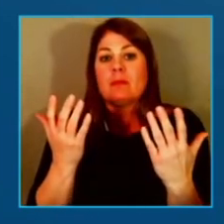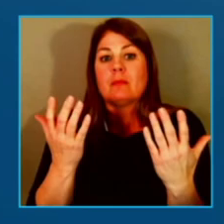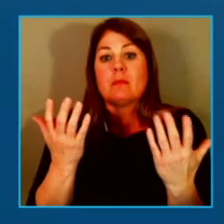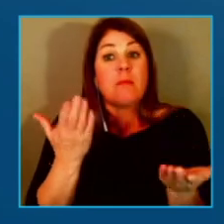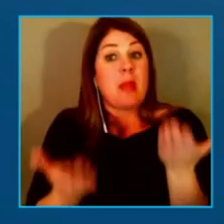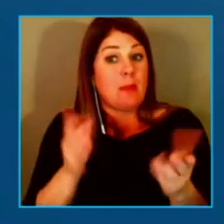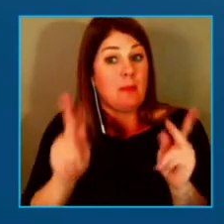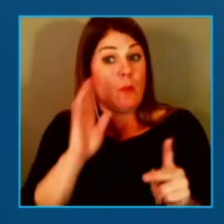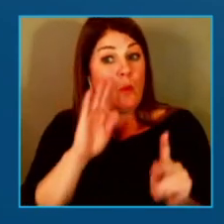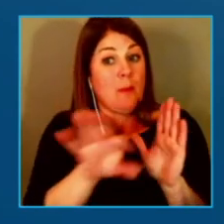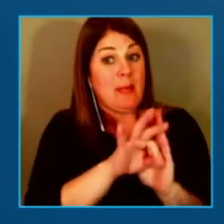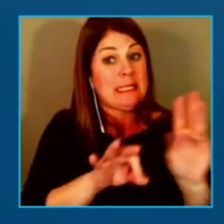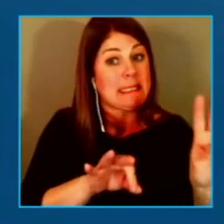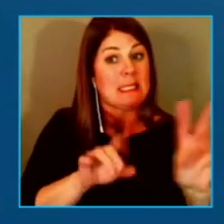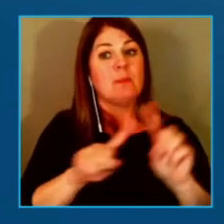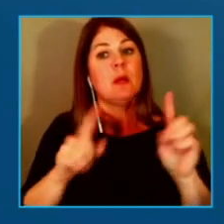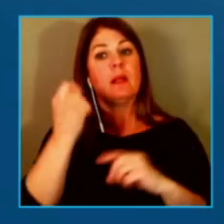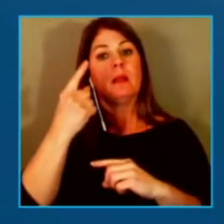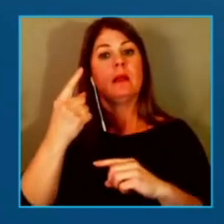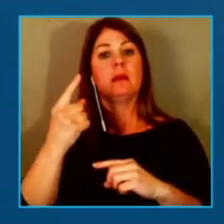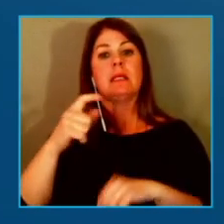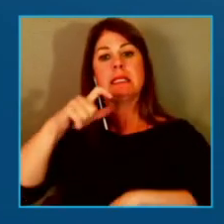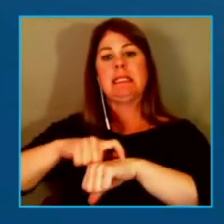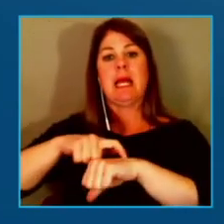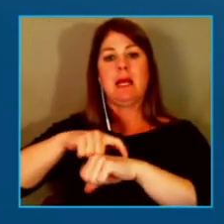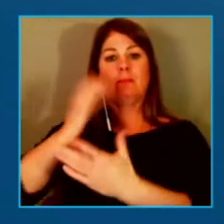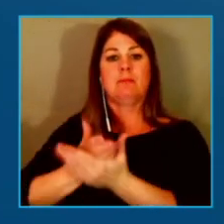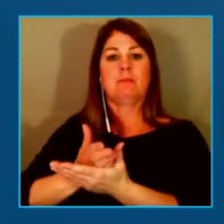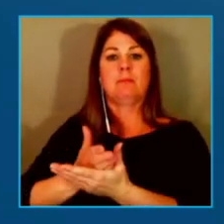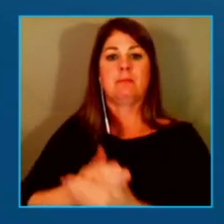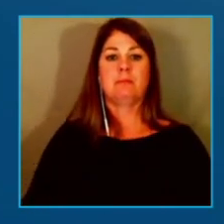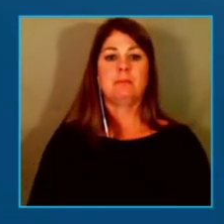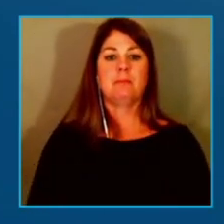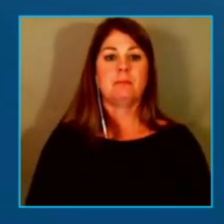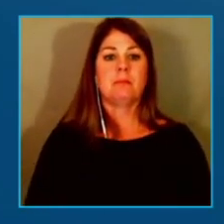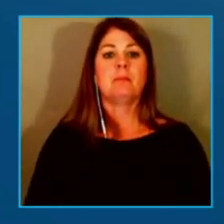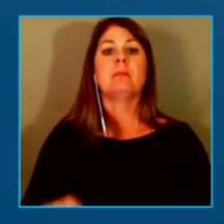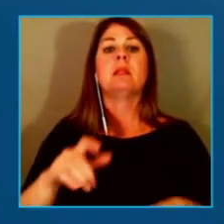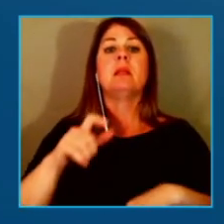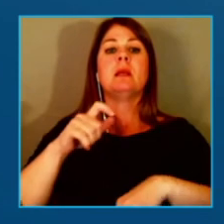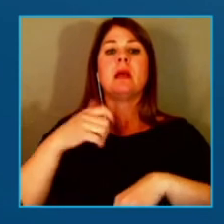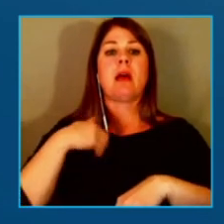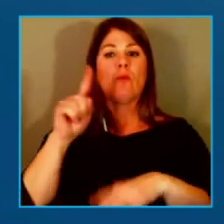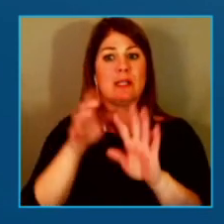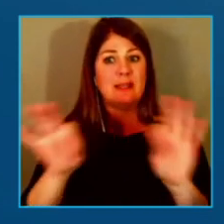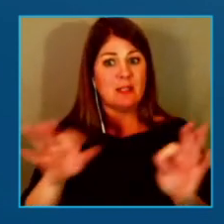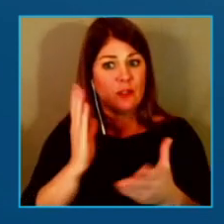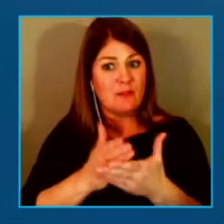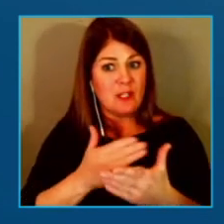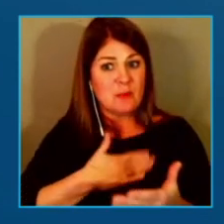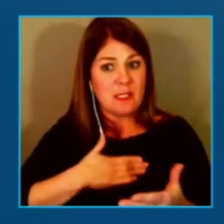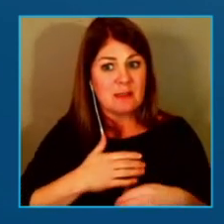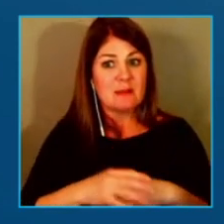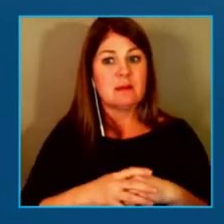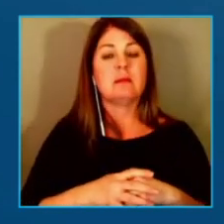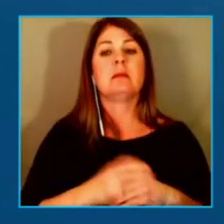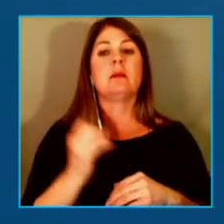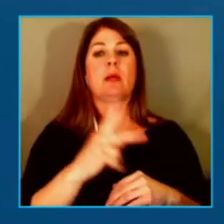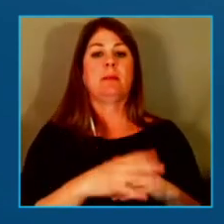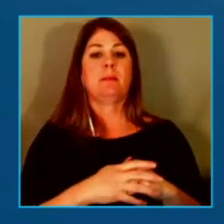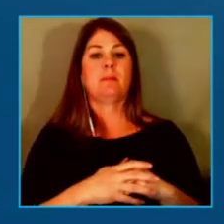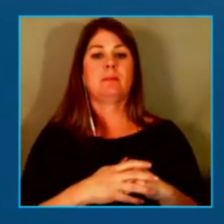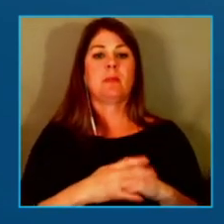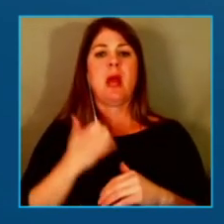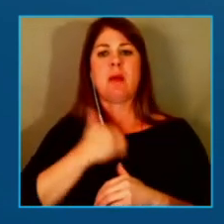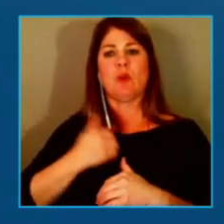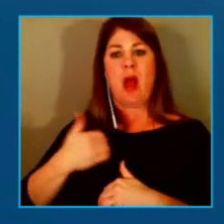I guarantee you that time is up. I have a sentence to finish. May I do that? Sure. I thought I